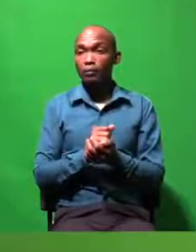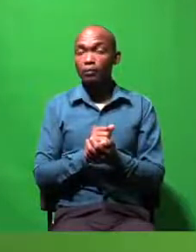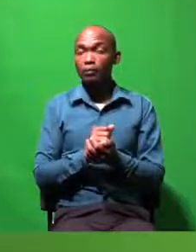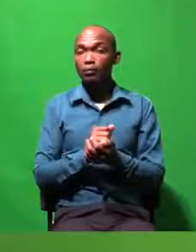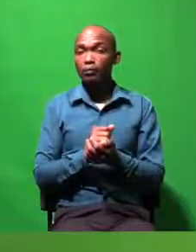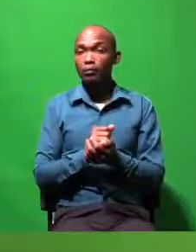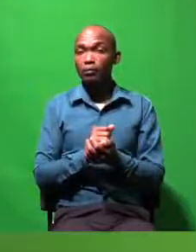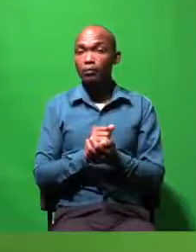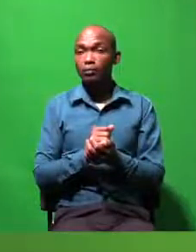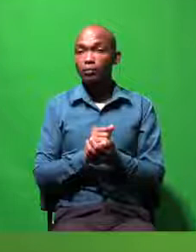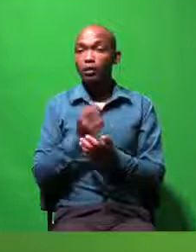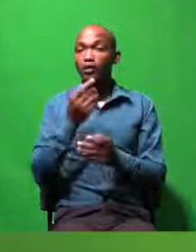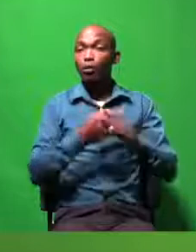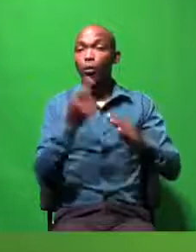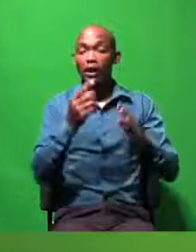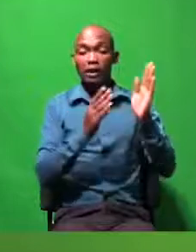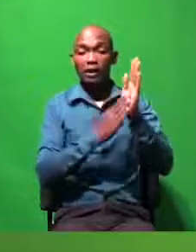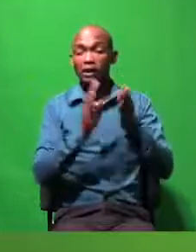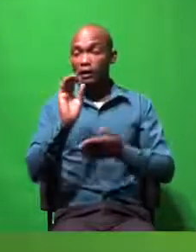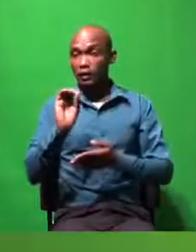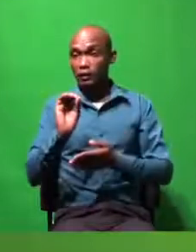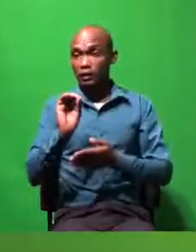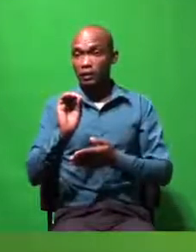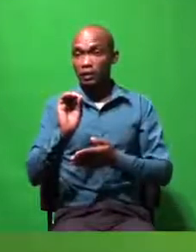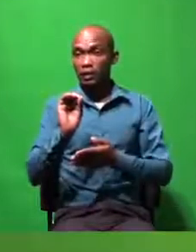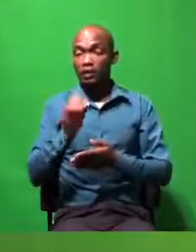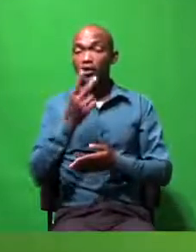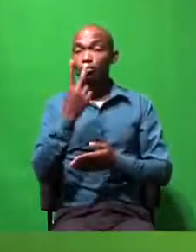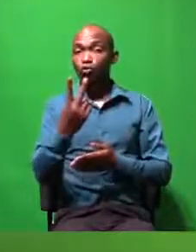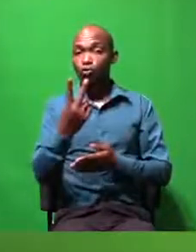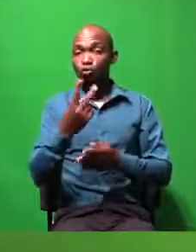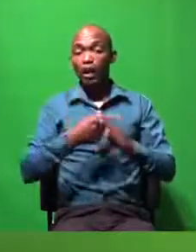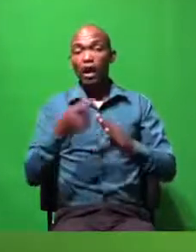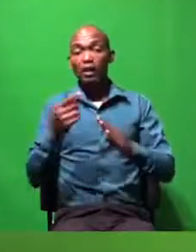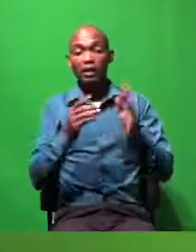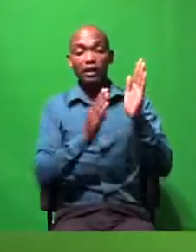190. 190 plus 100 is